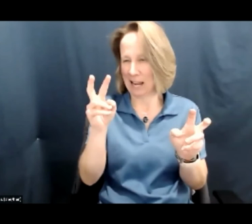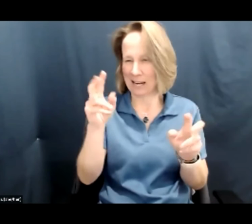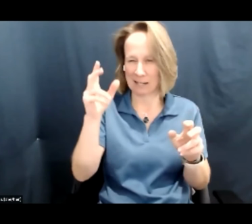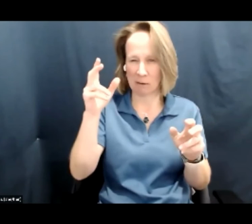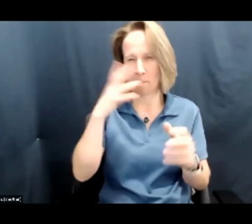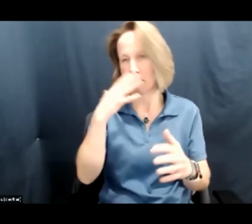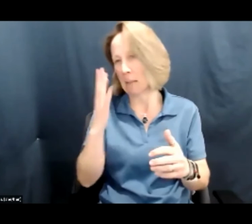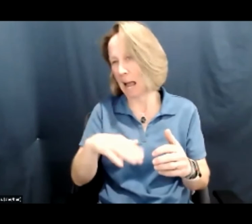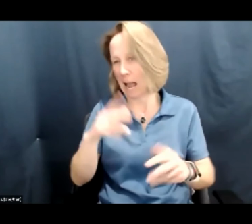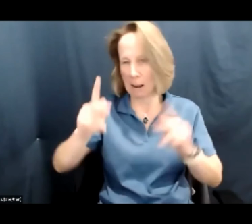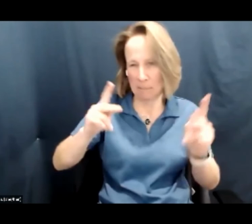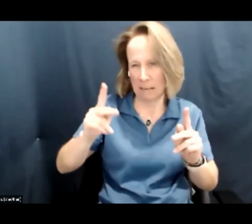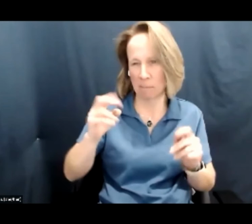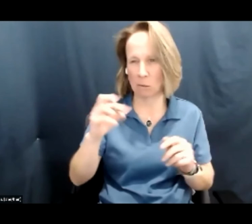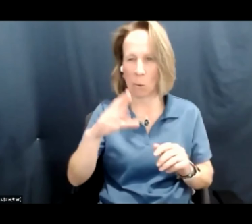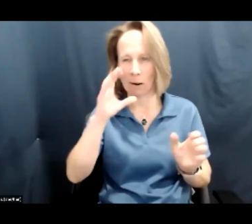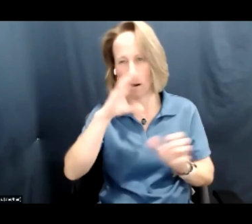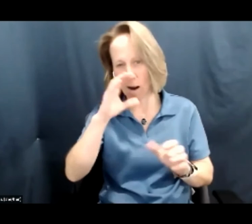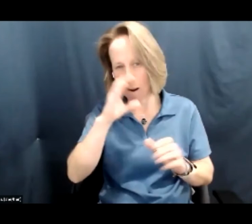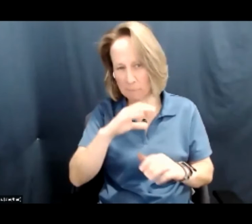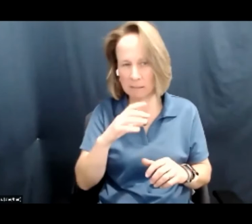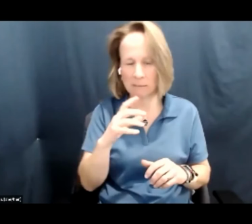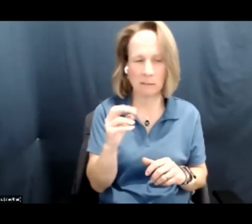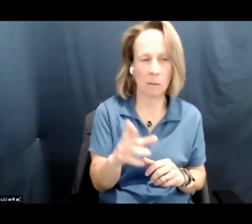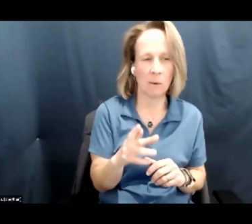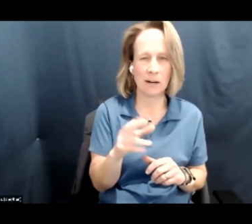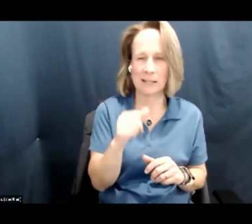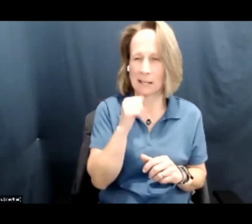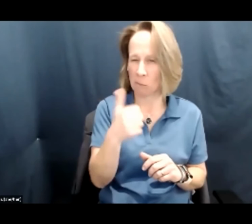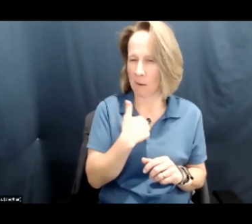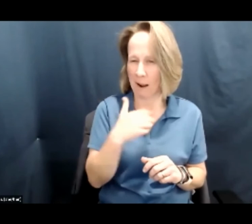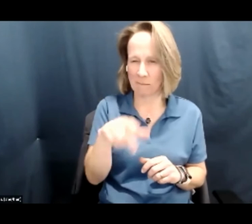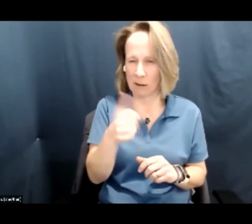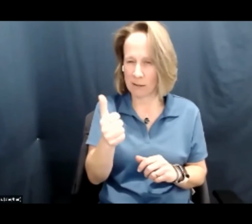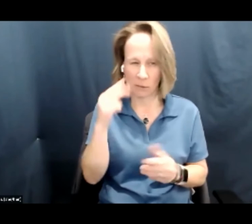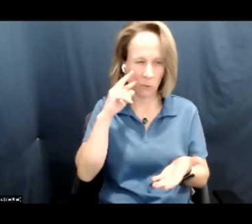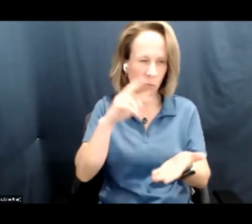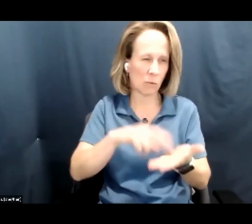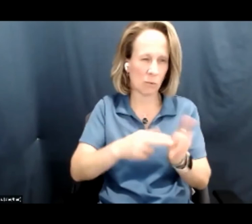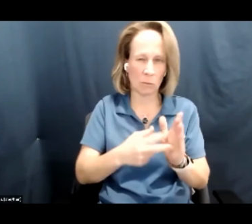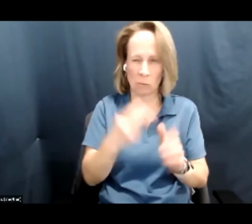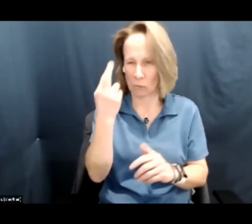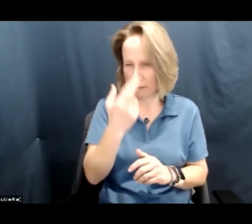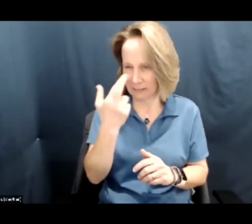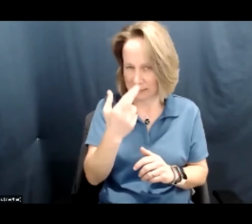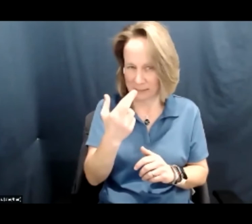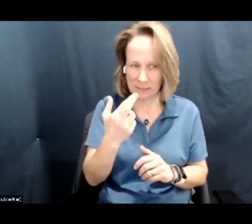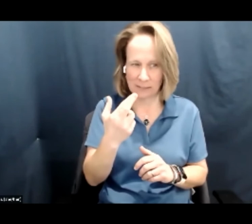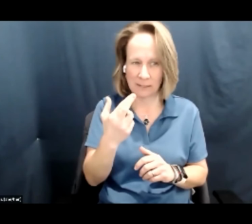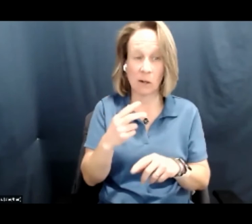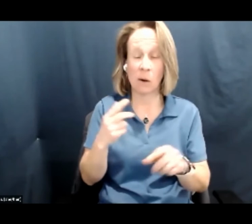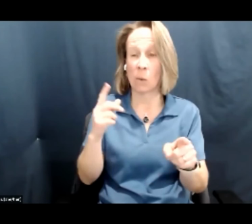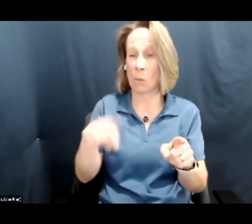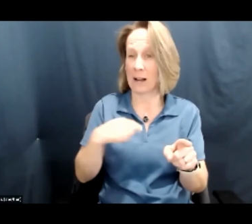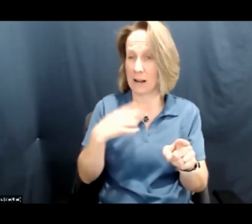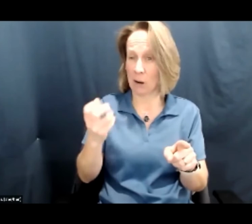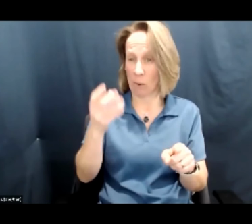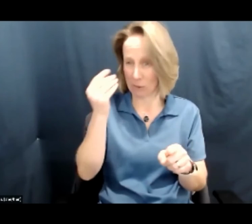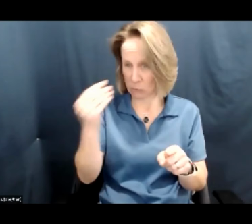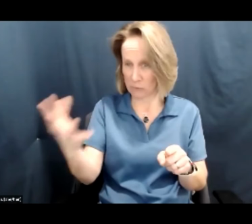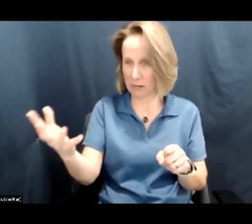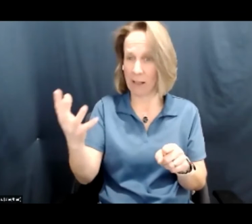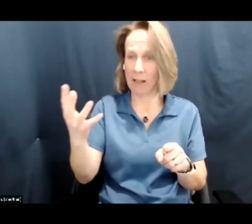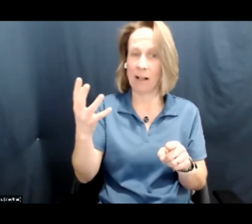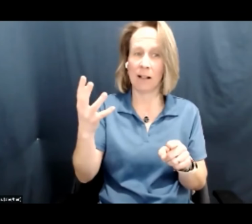they don't serve the narrative a greater purpose. What I want to say to every producer in Hollywood is just, you have a blank slate every time.